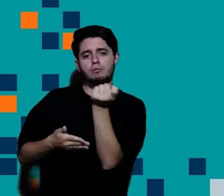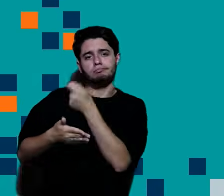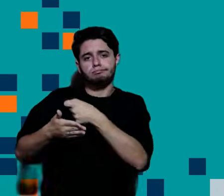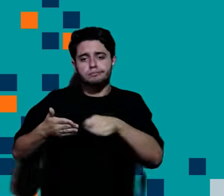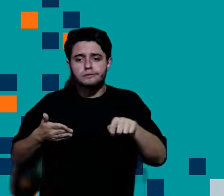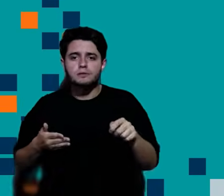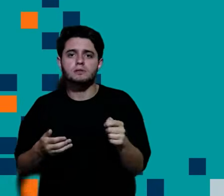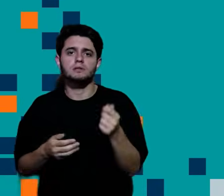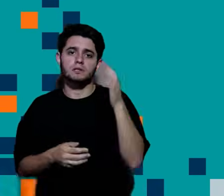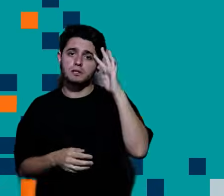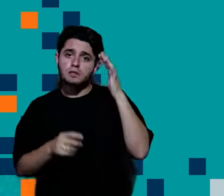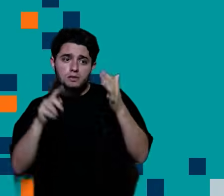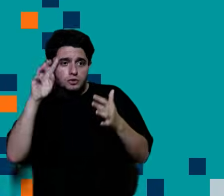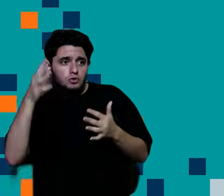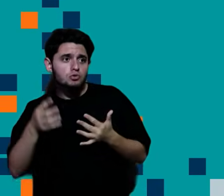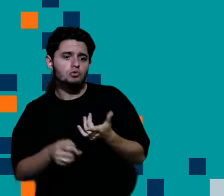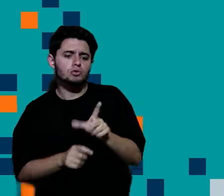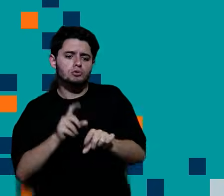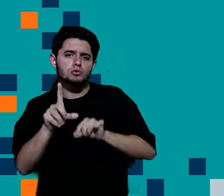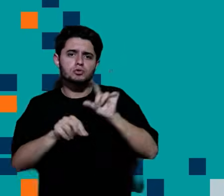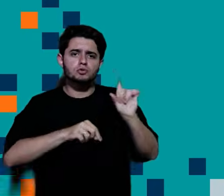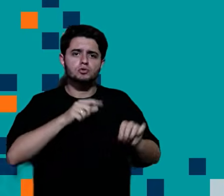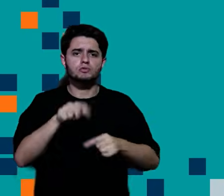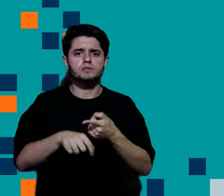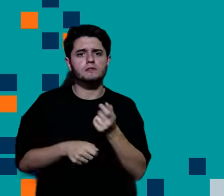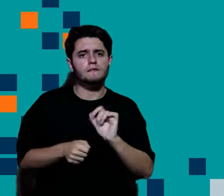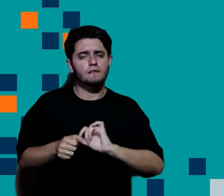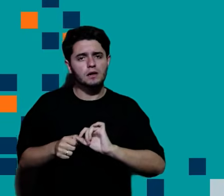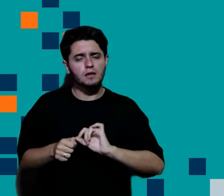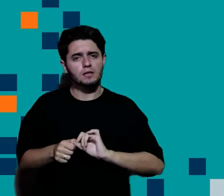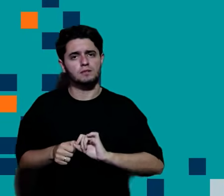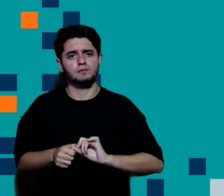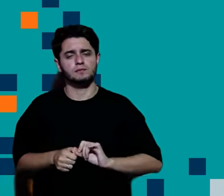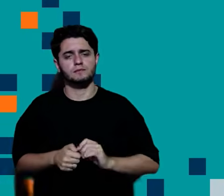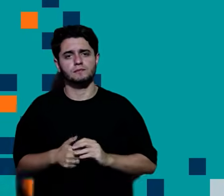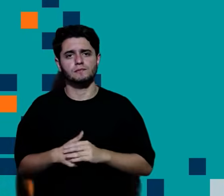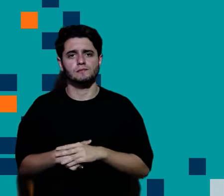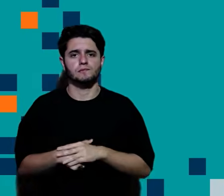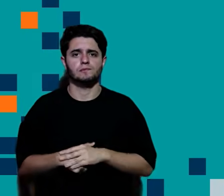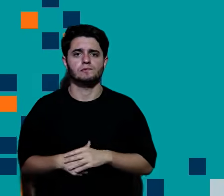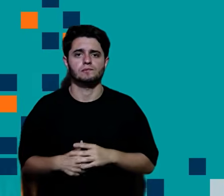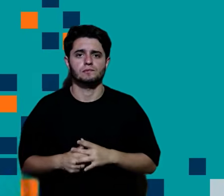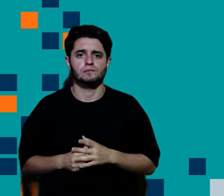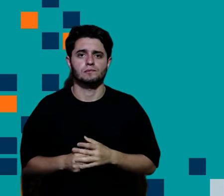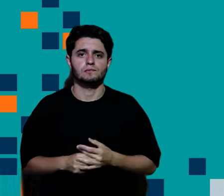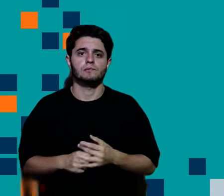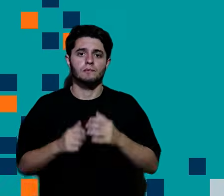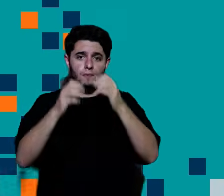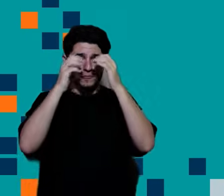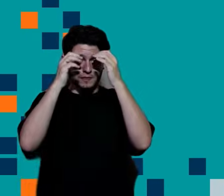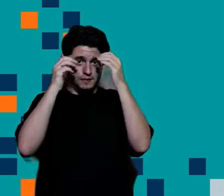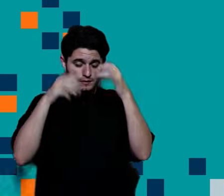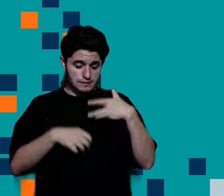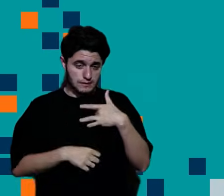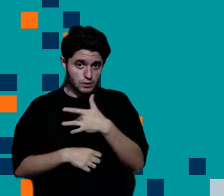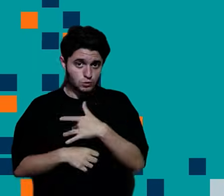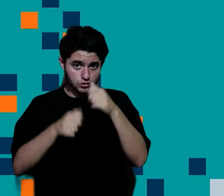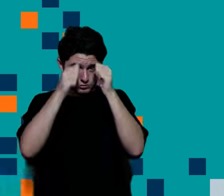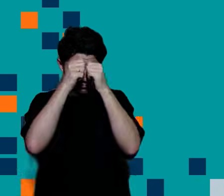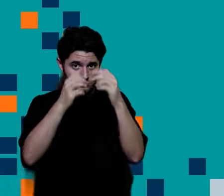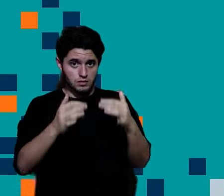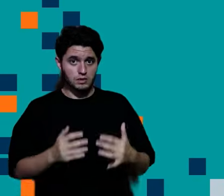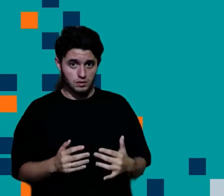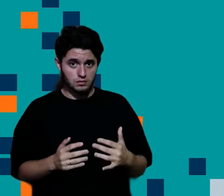make. Connecting the dots fundamentally between placemaking, mind health, and